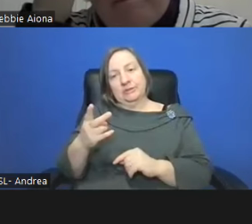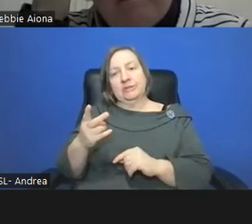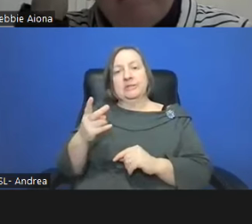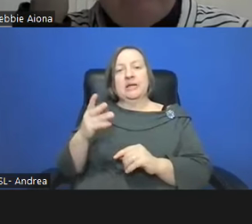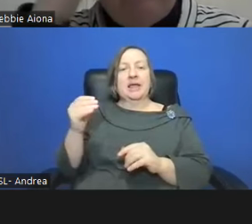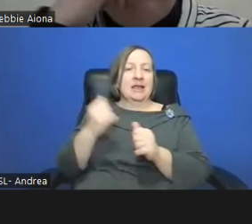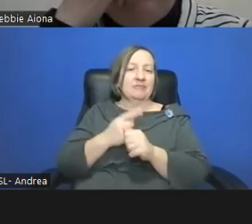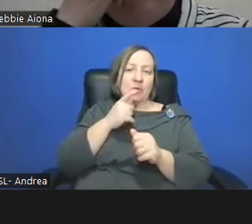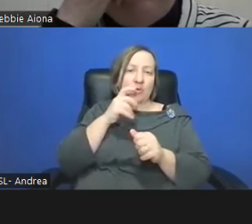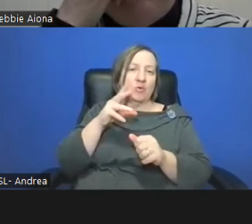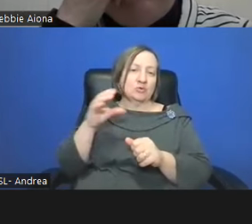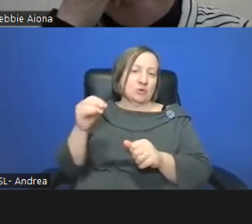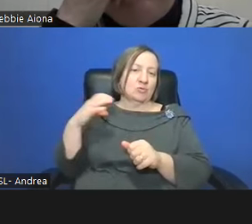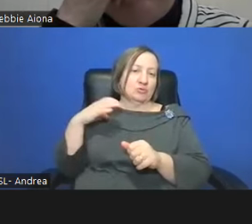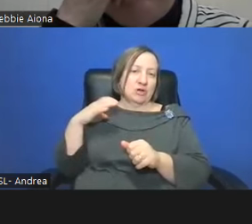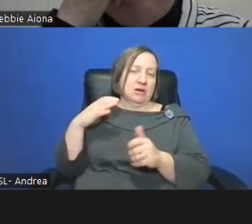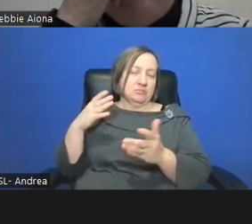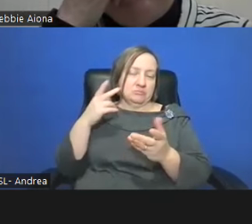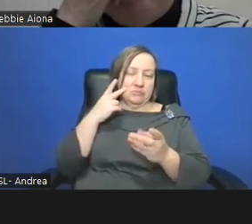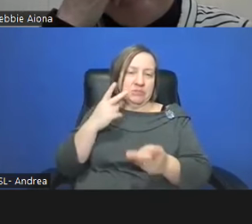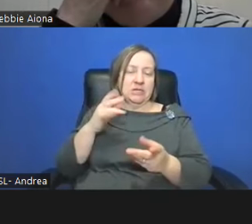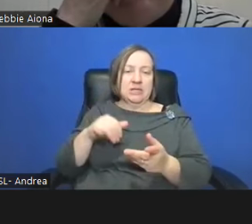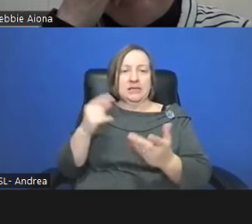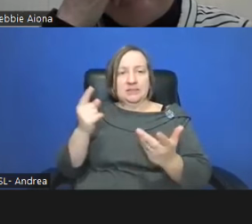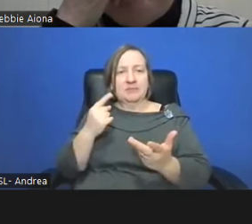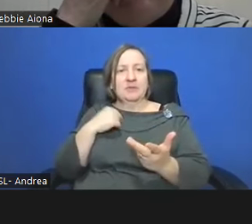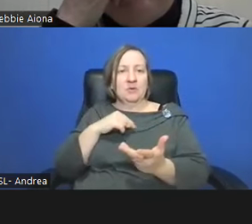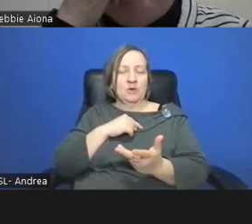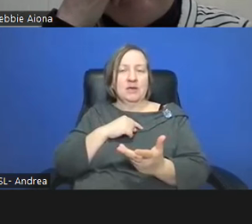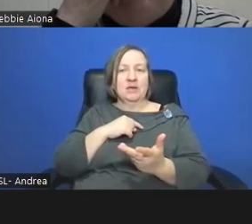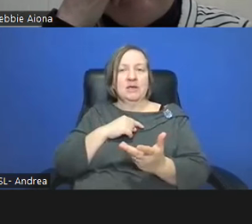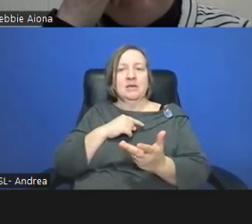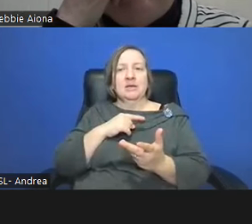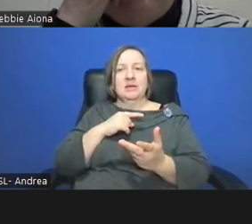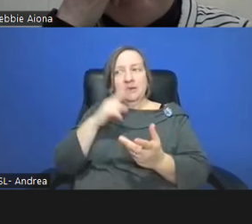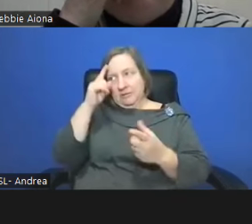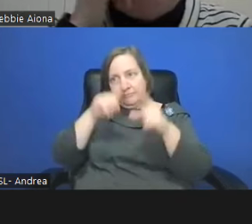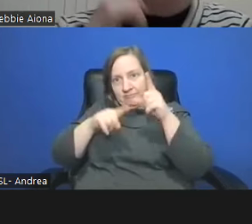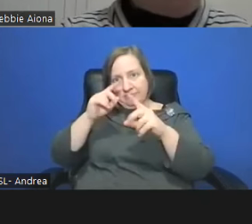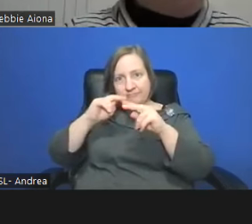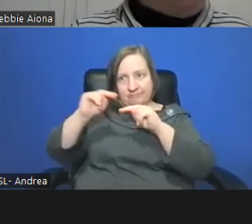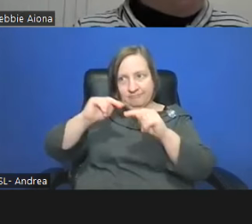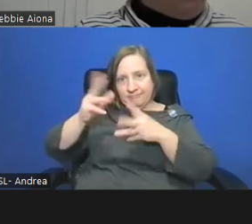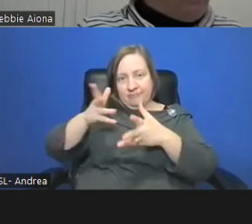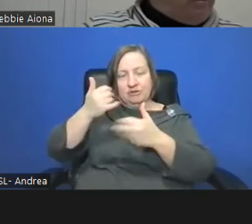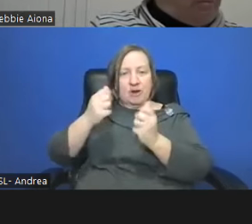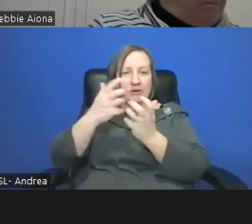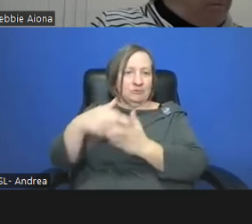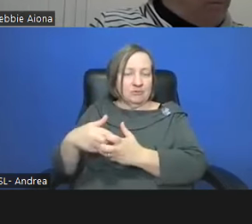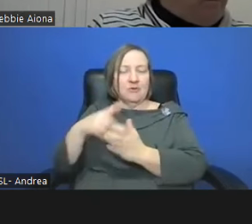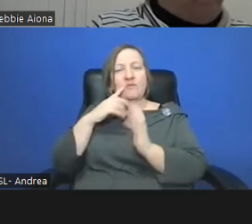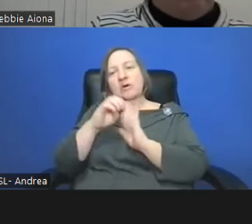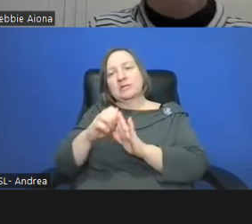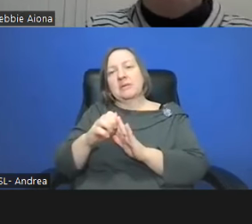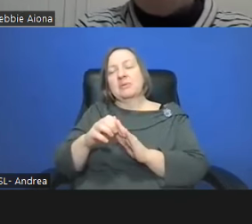as everyone who's been a co-chair has seen, that's something that we're definitely more than collaborative on and try to accommodate. For example,